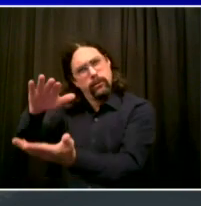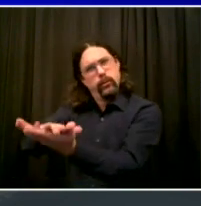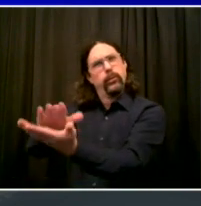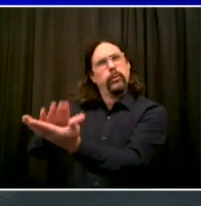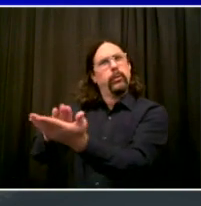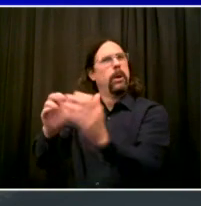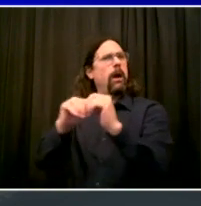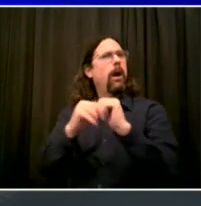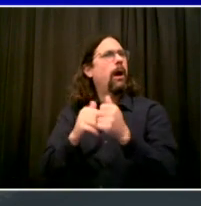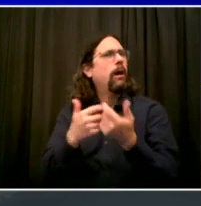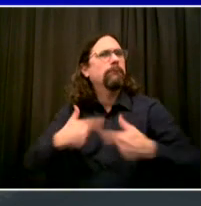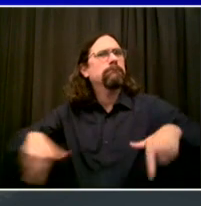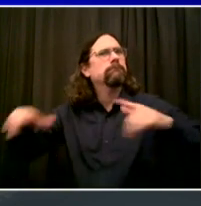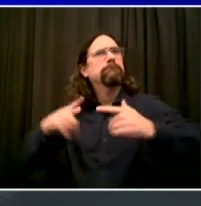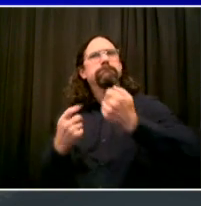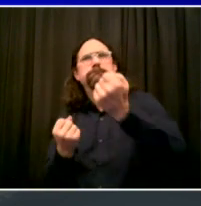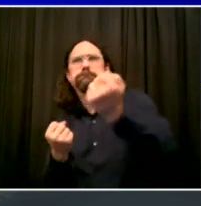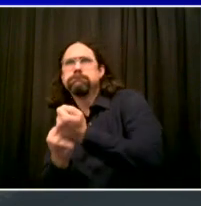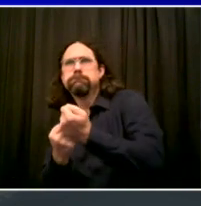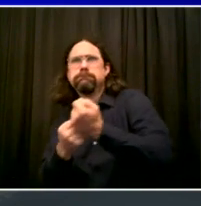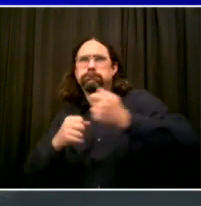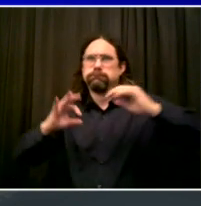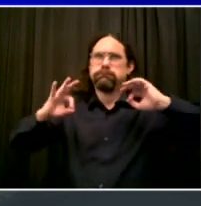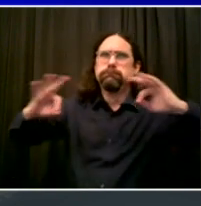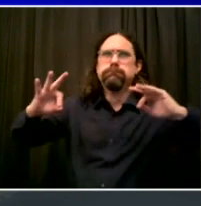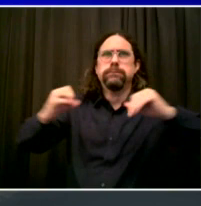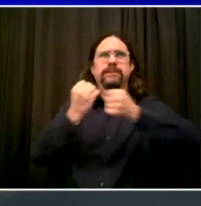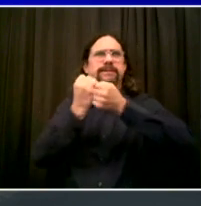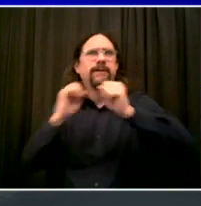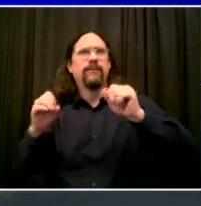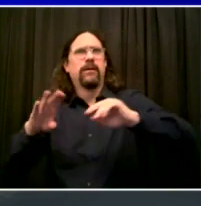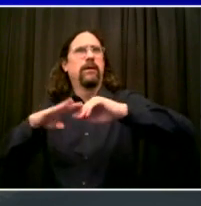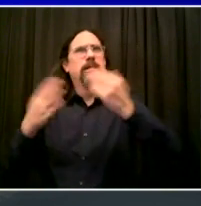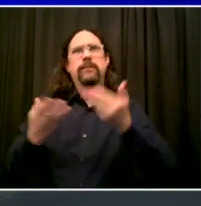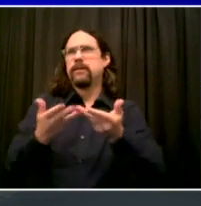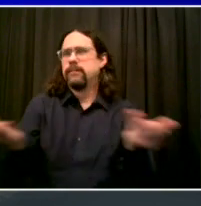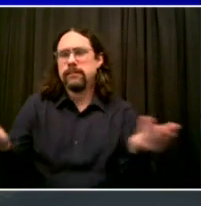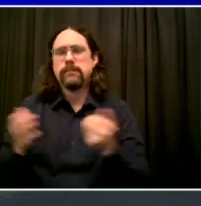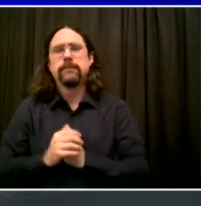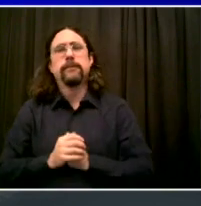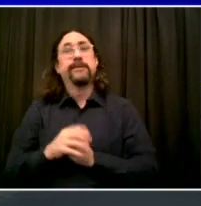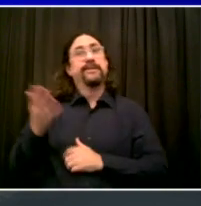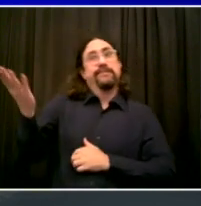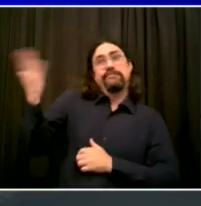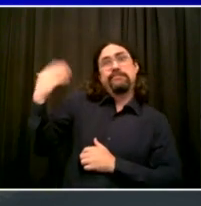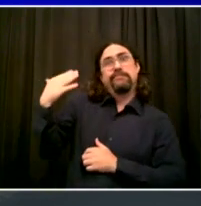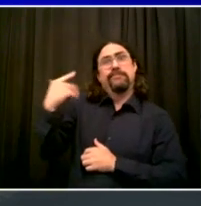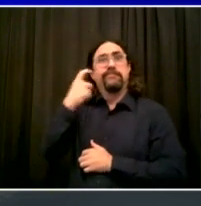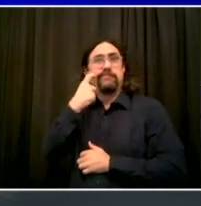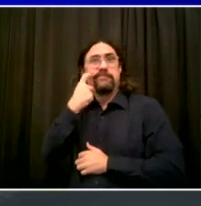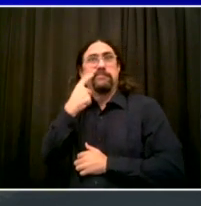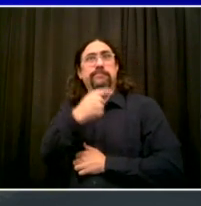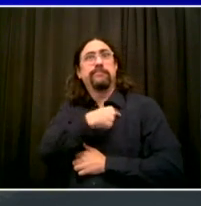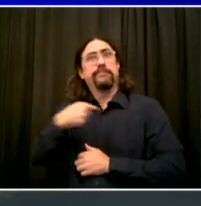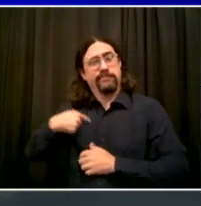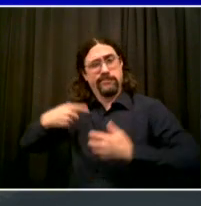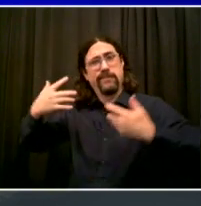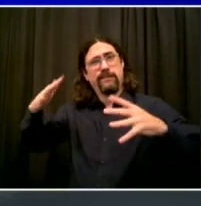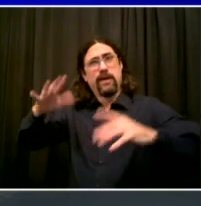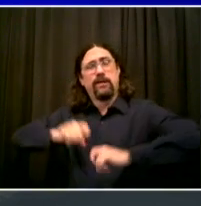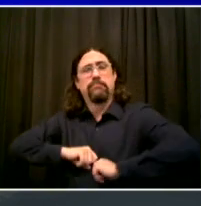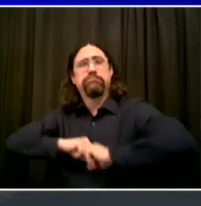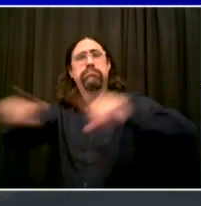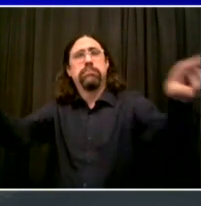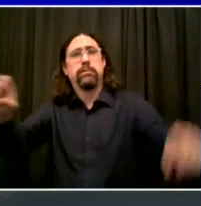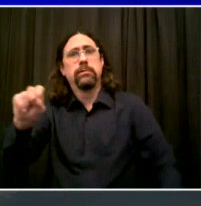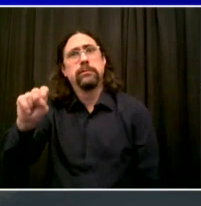city, 400,000 people responded, parents from all over the city, every corner of this city, 75% said we want schools